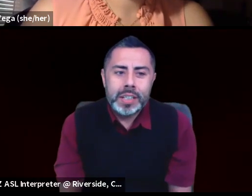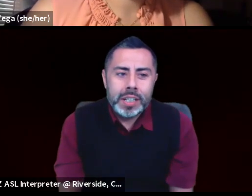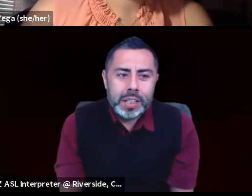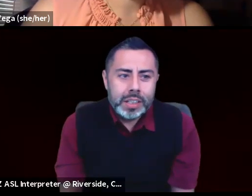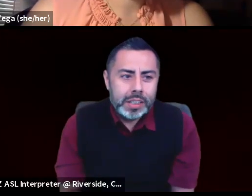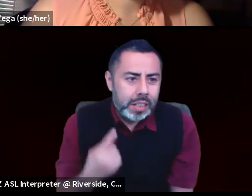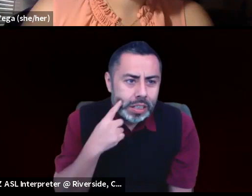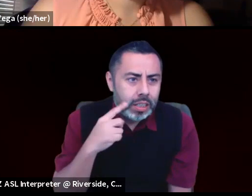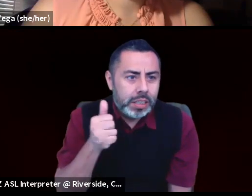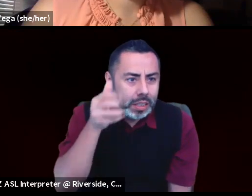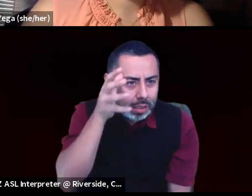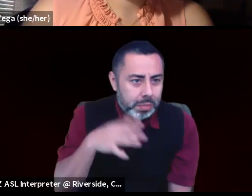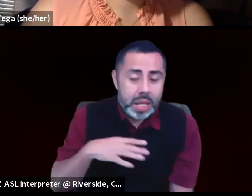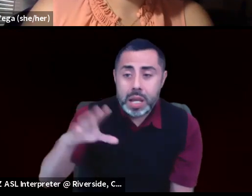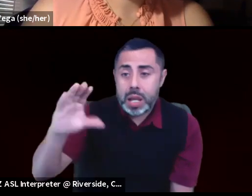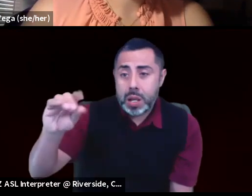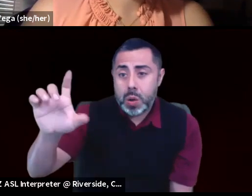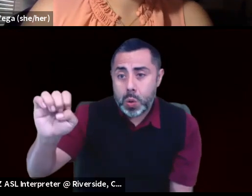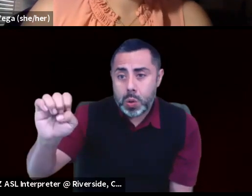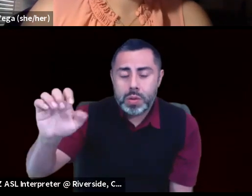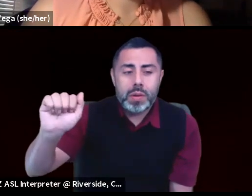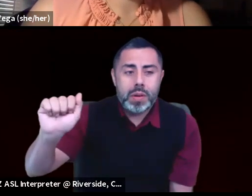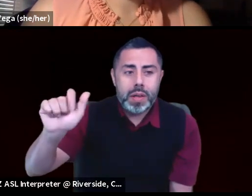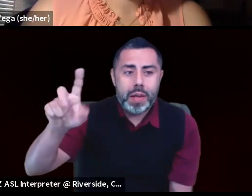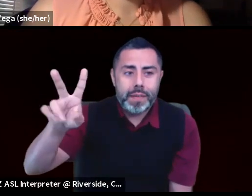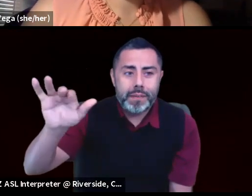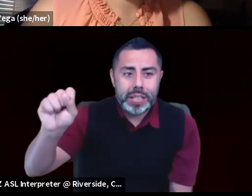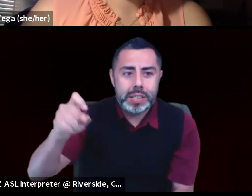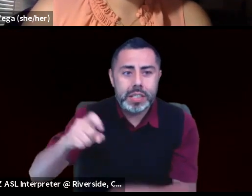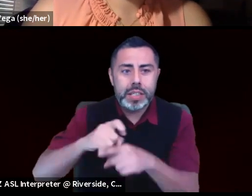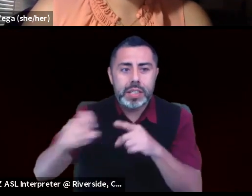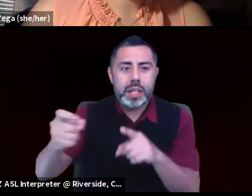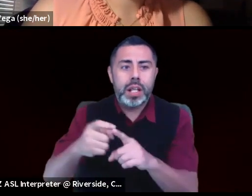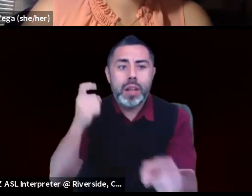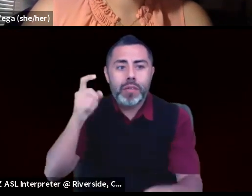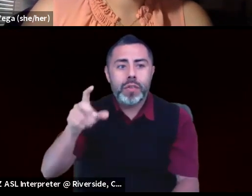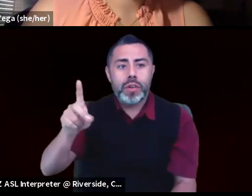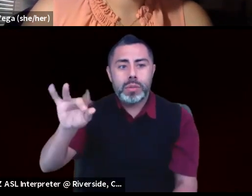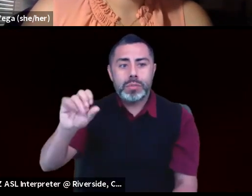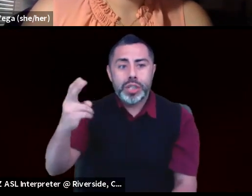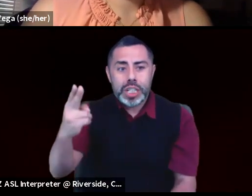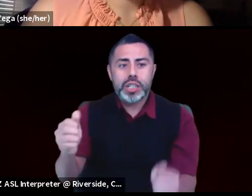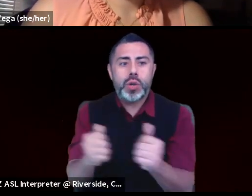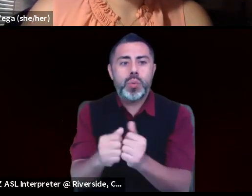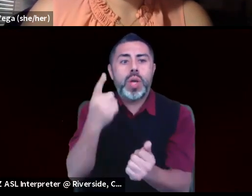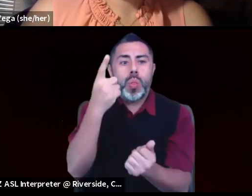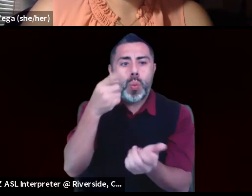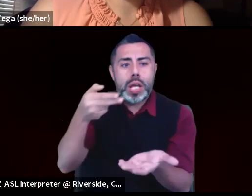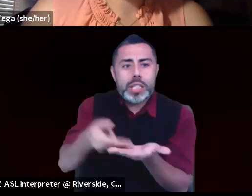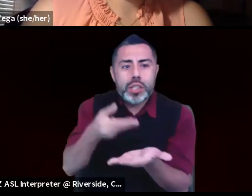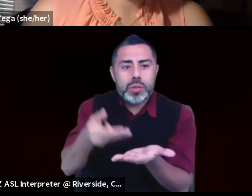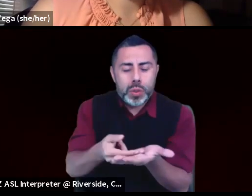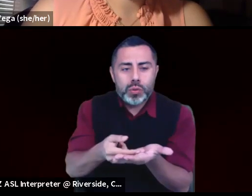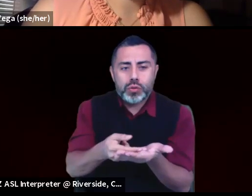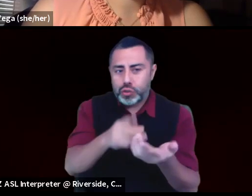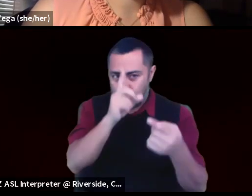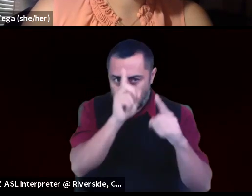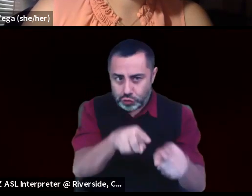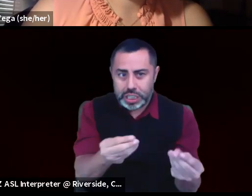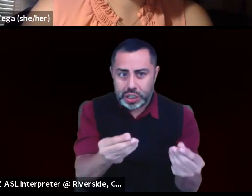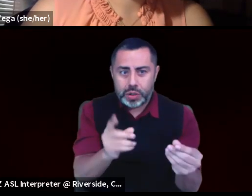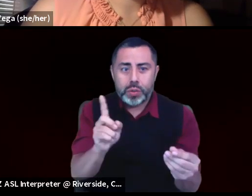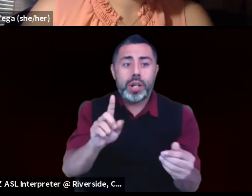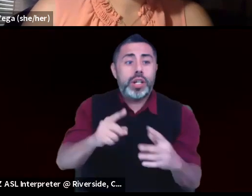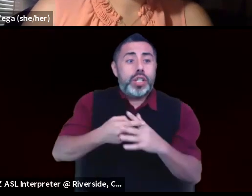Ani, Cole Alvis, calling in from Dish With One Spoon Treaty Territory, where the original caretakers include the Mississauga